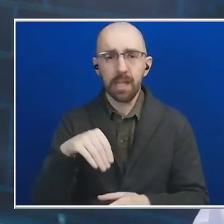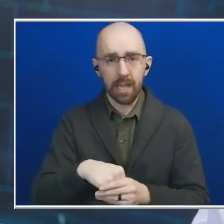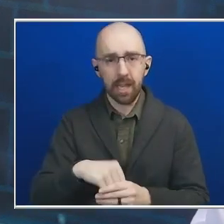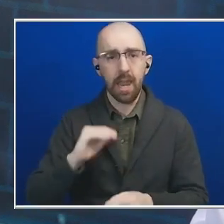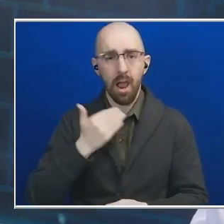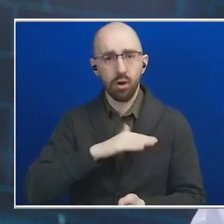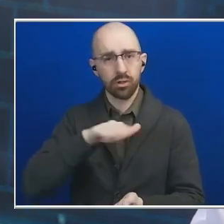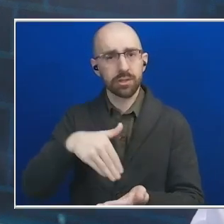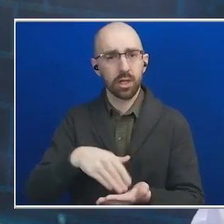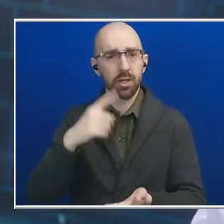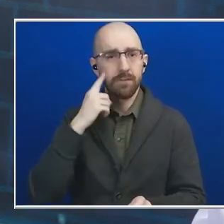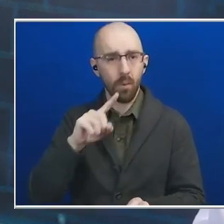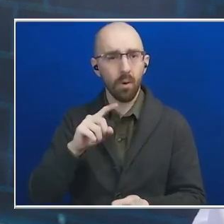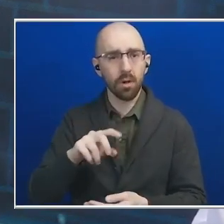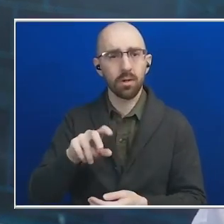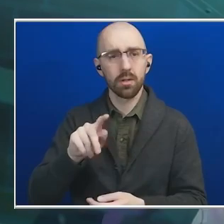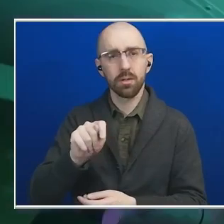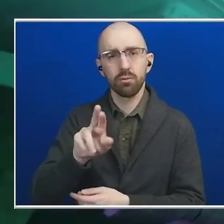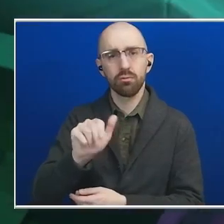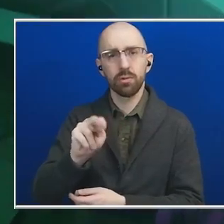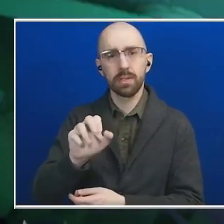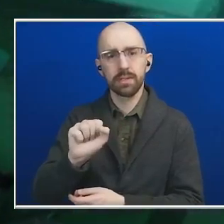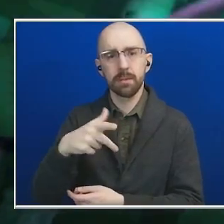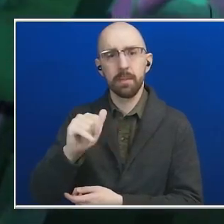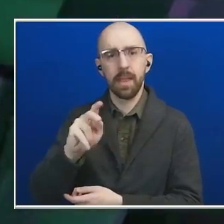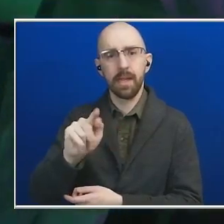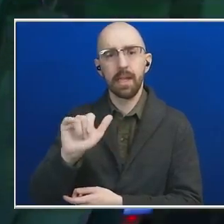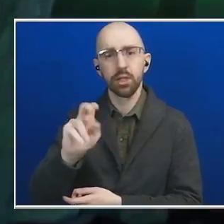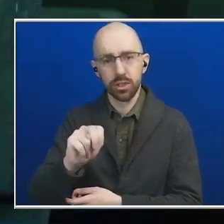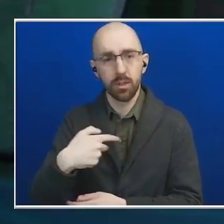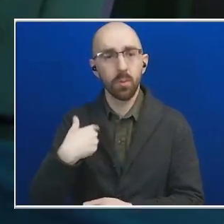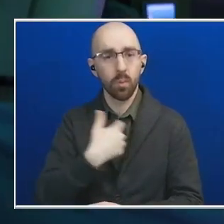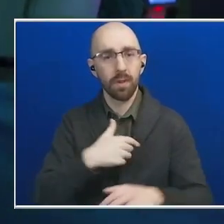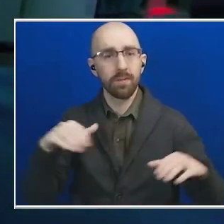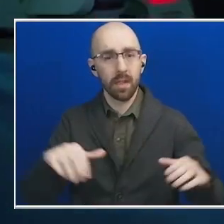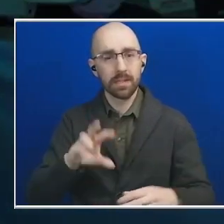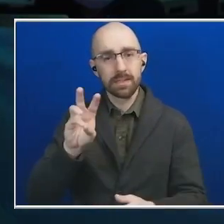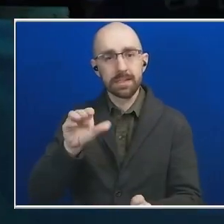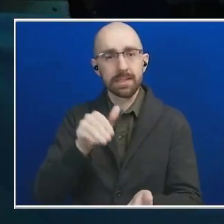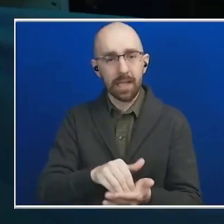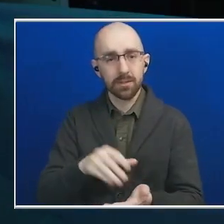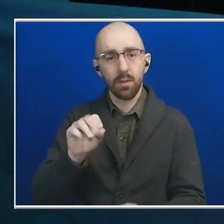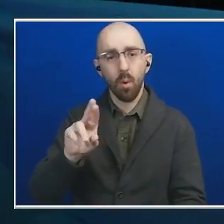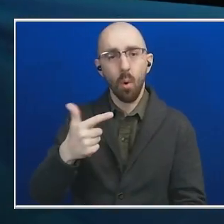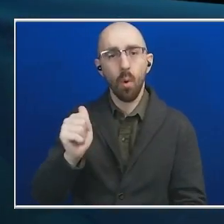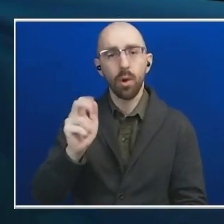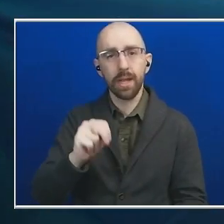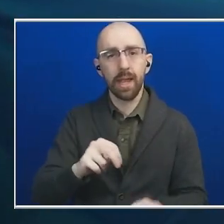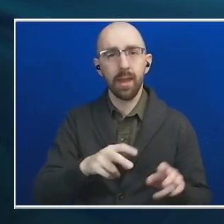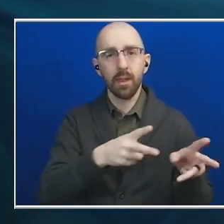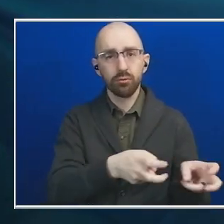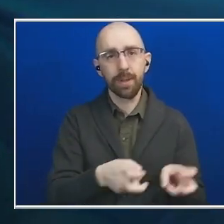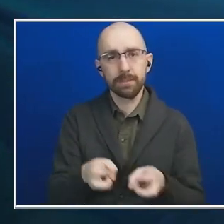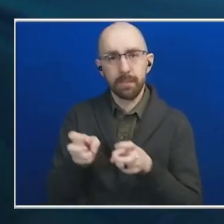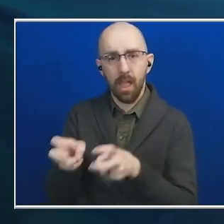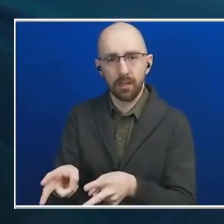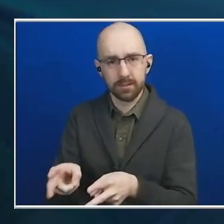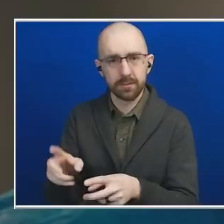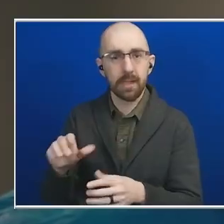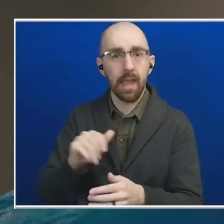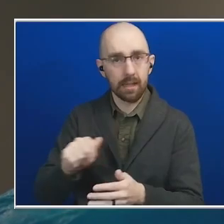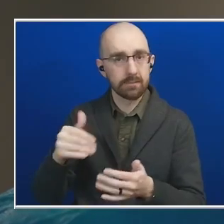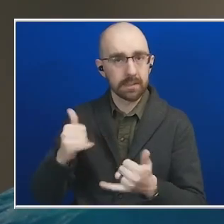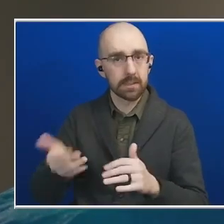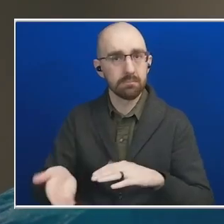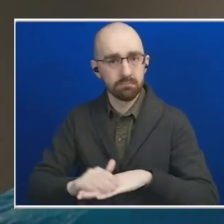Transplantation. We have performed 6,000 organ transplants and counting thus far. This just happened over this past week.